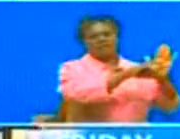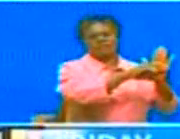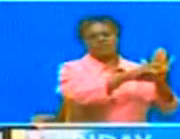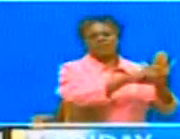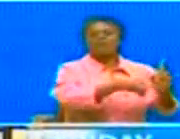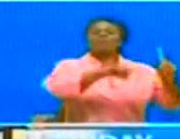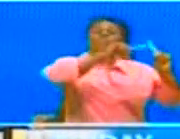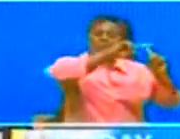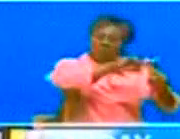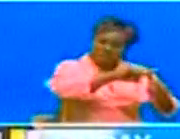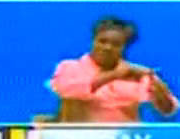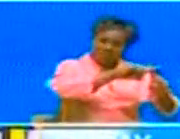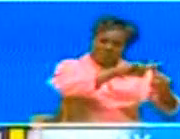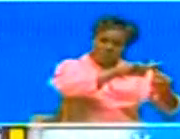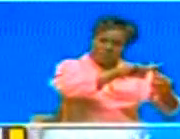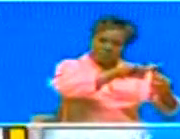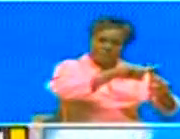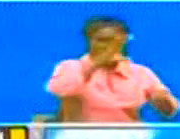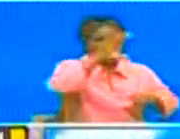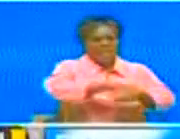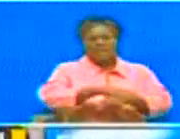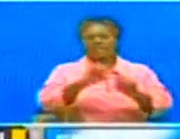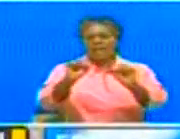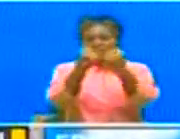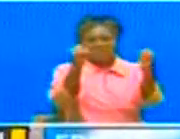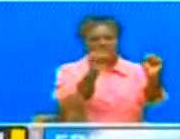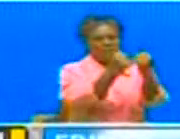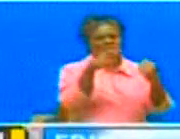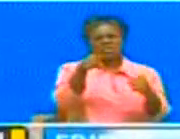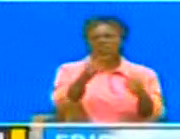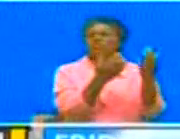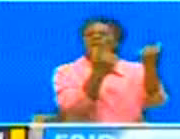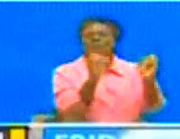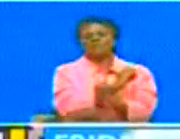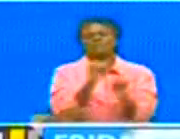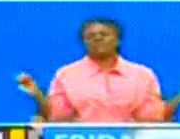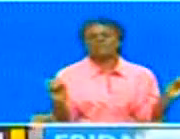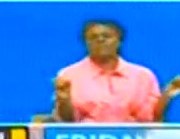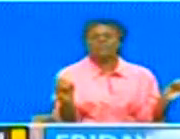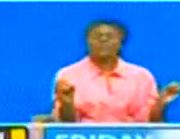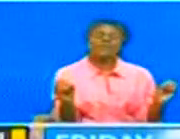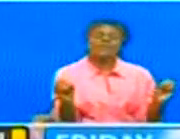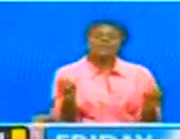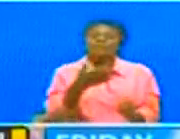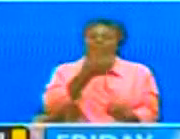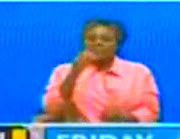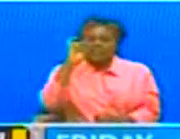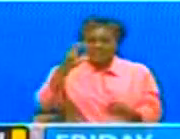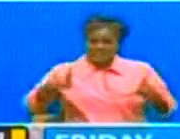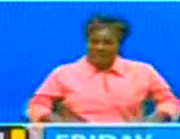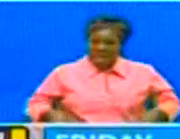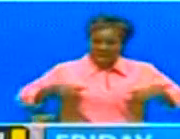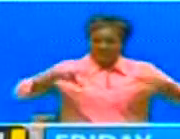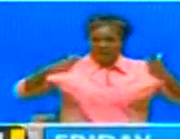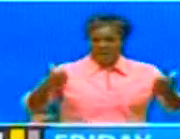you are positive, you find things happening for you that you did not even realize. Okay. So we need to see how life is all